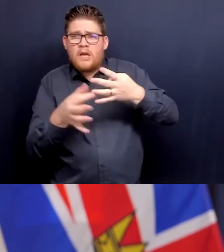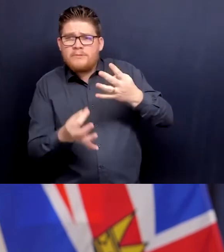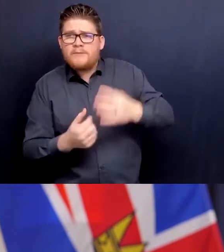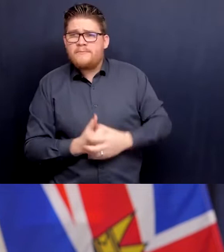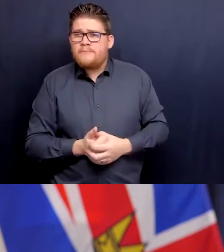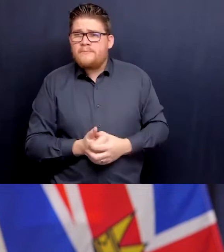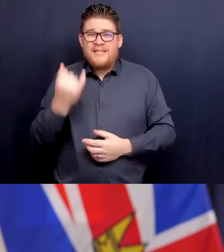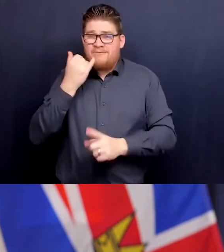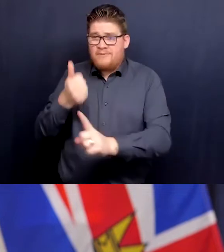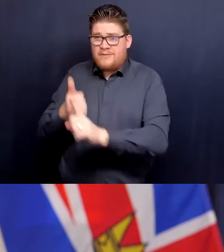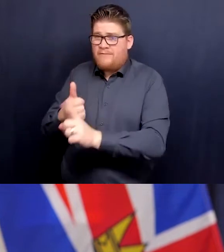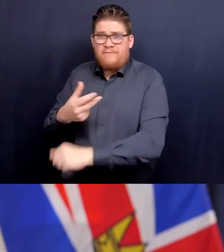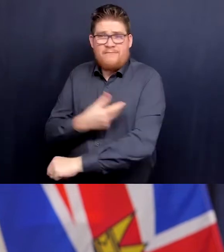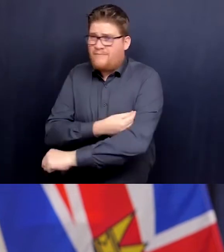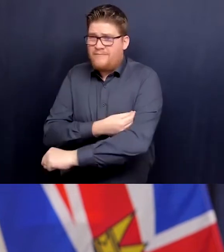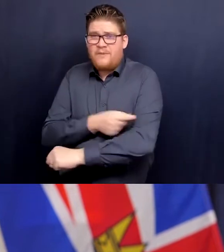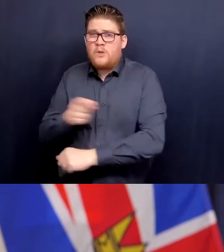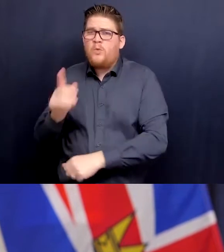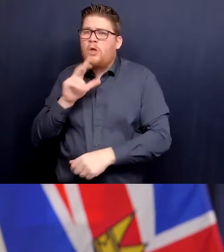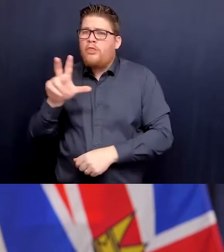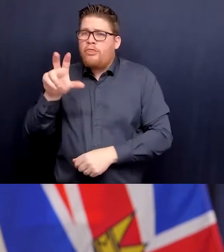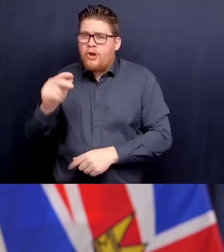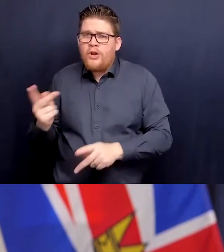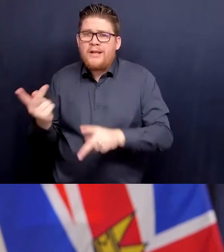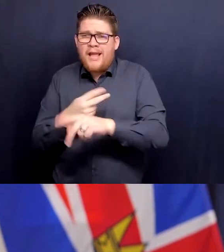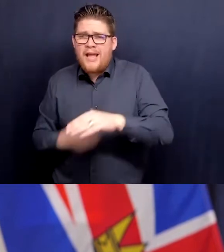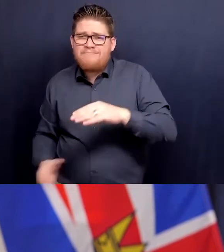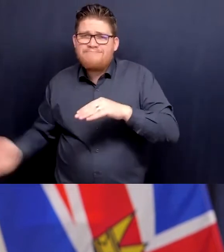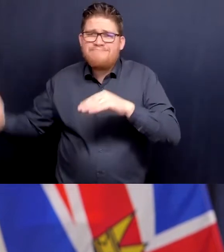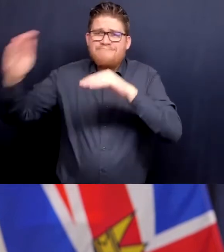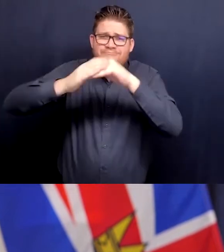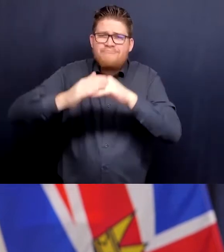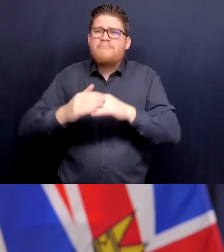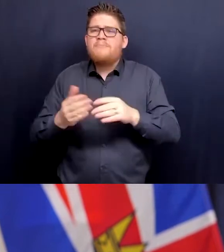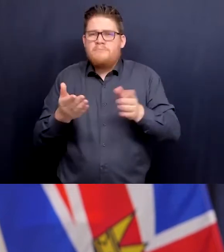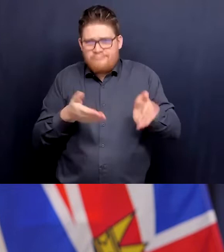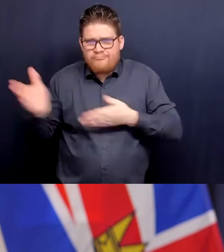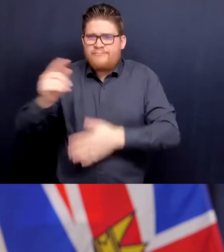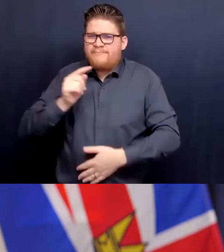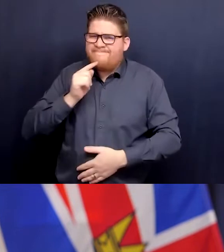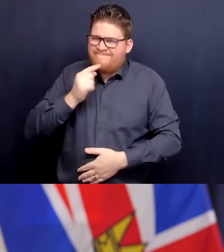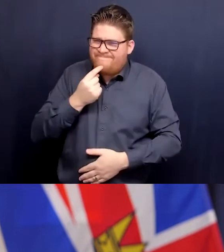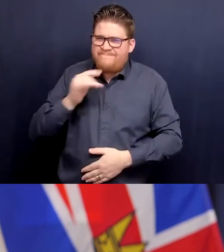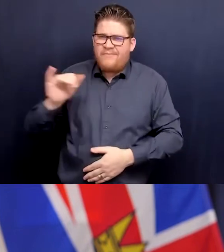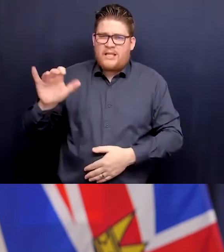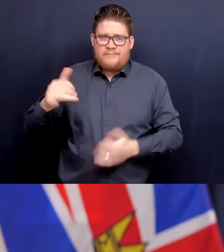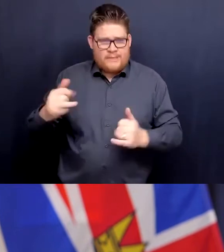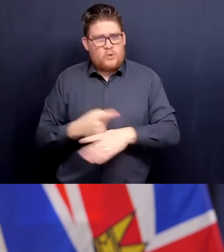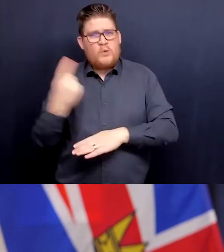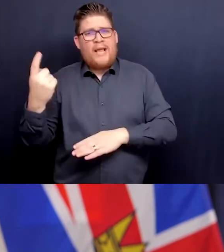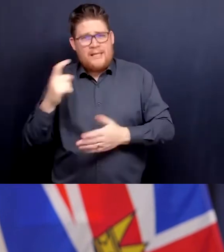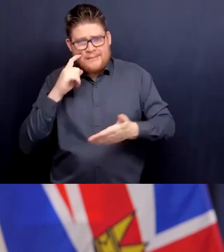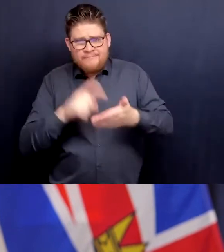likely to be in critical care if you're unvaccinated in BC today with all of this. And it is absolutely, I